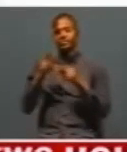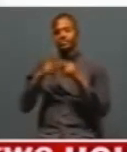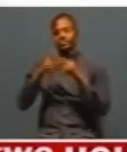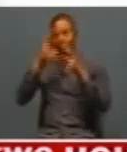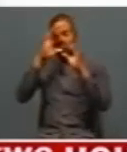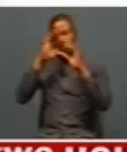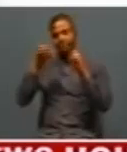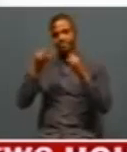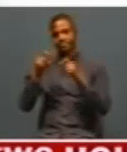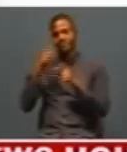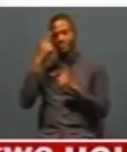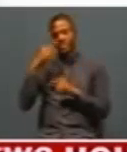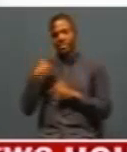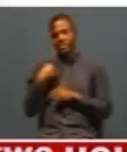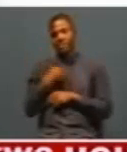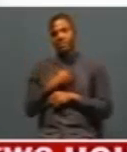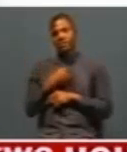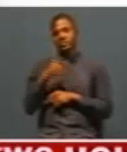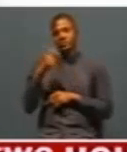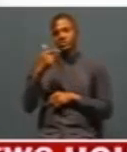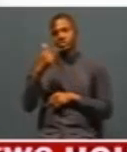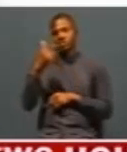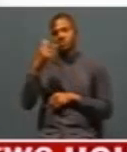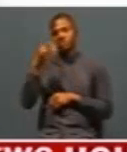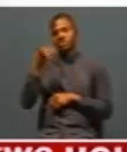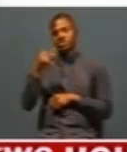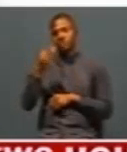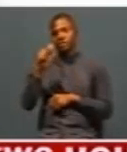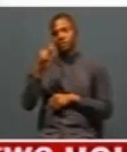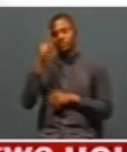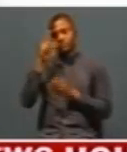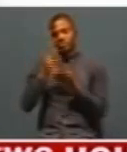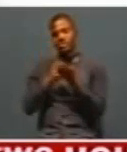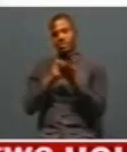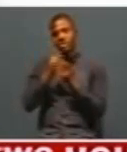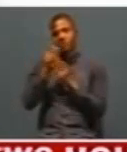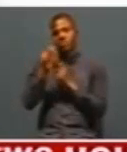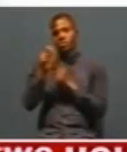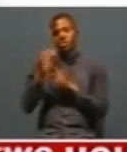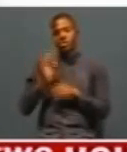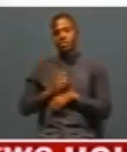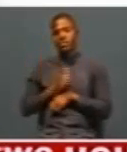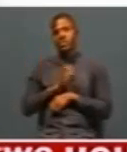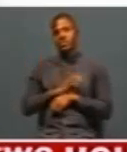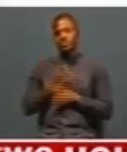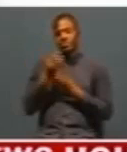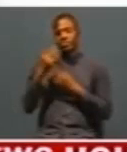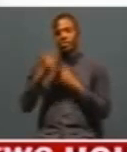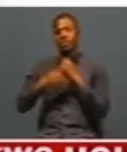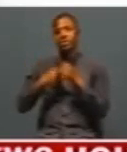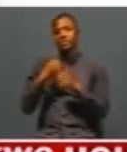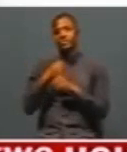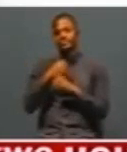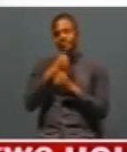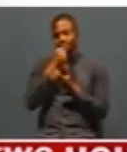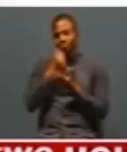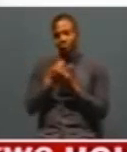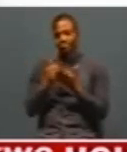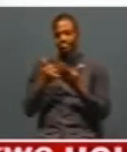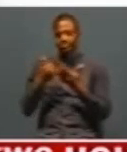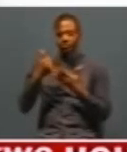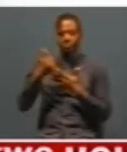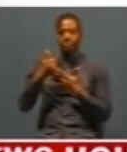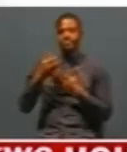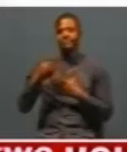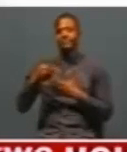chairperson and member of the GJA's Media Awards Committee for many years, ensuring the promotion of